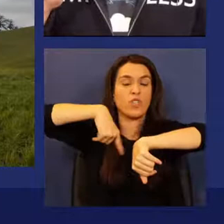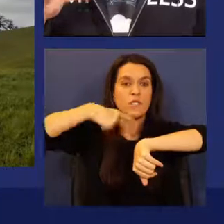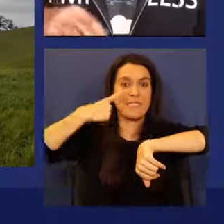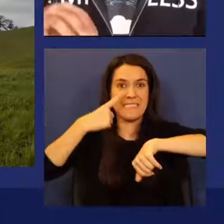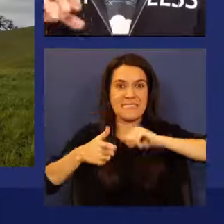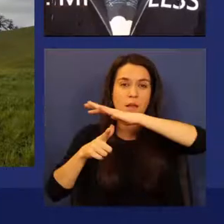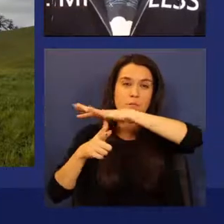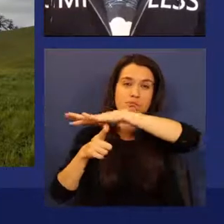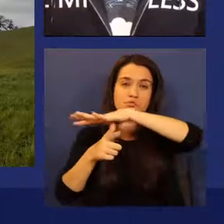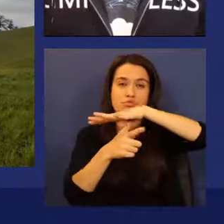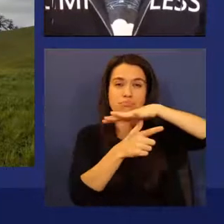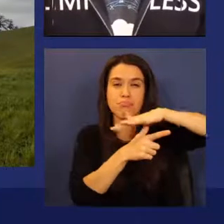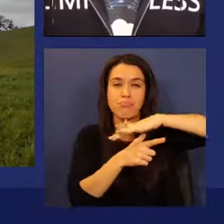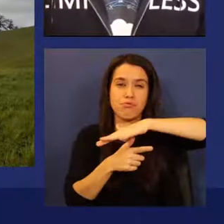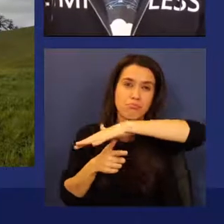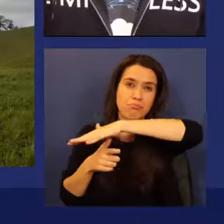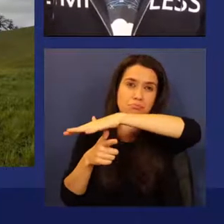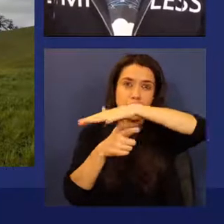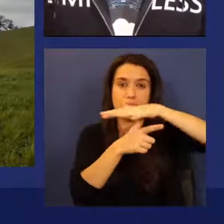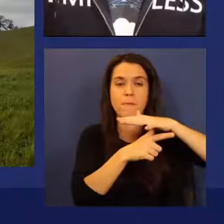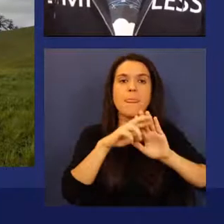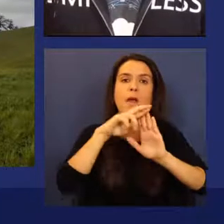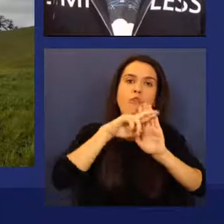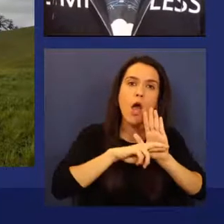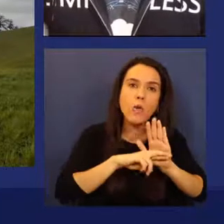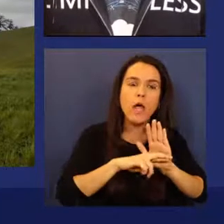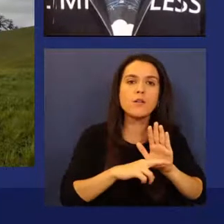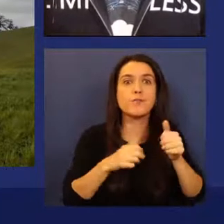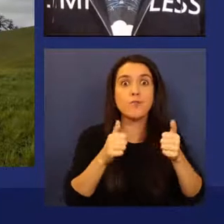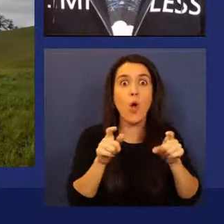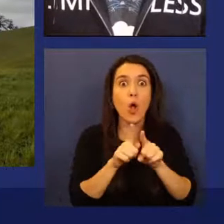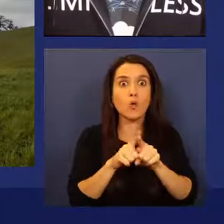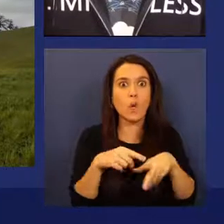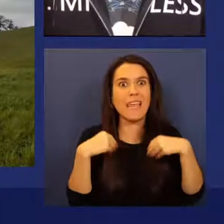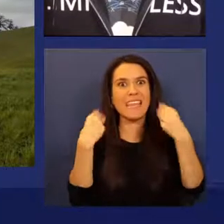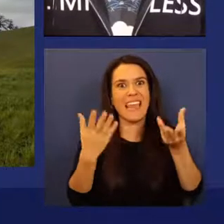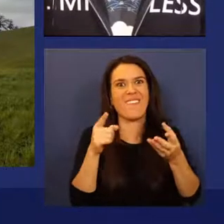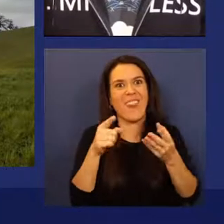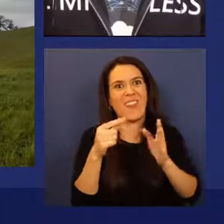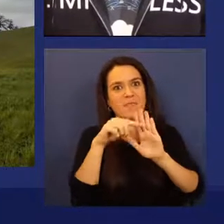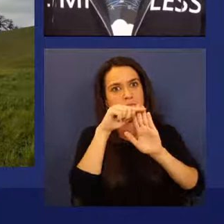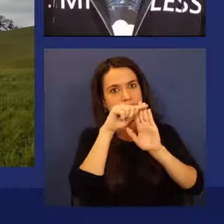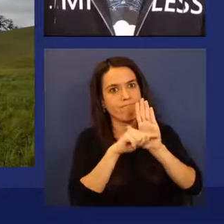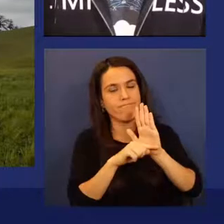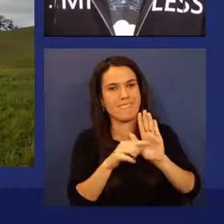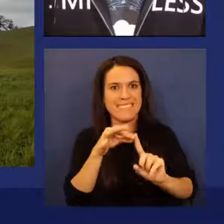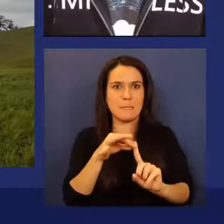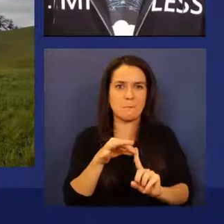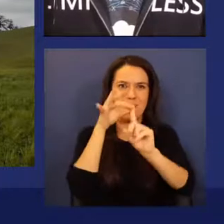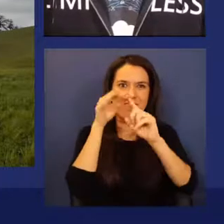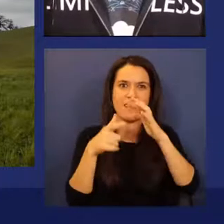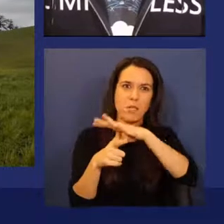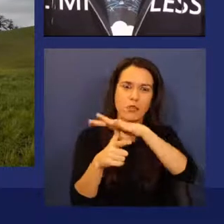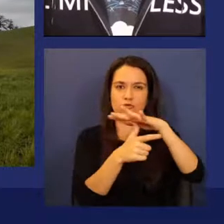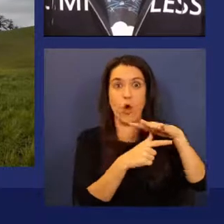that are required, but also the specifications of the drone that we were given to do this proof of concept, to do the